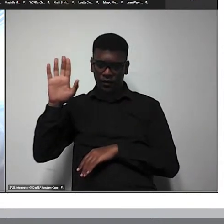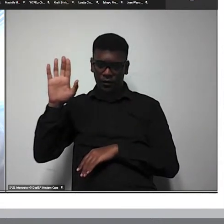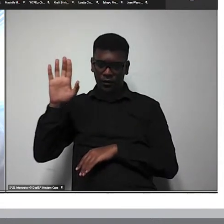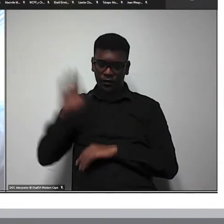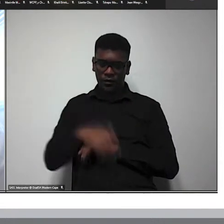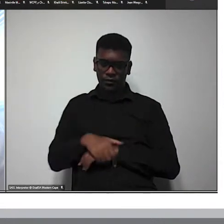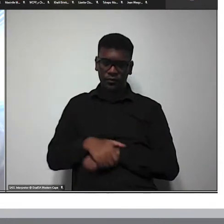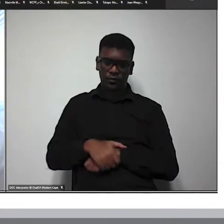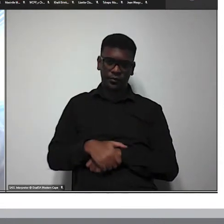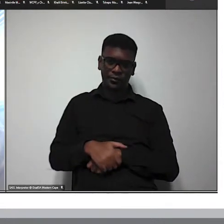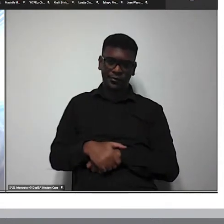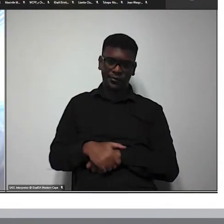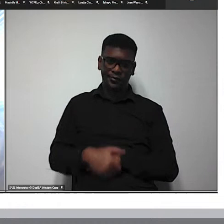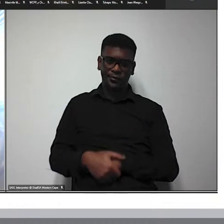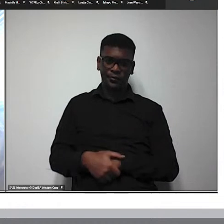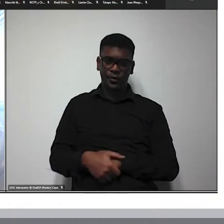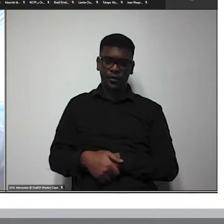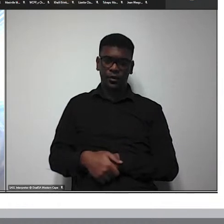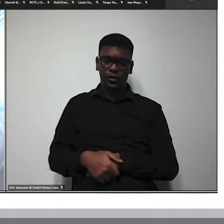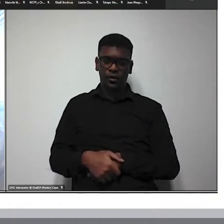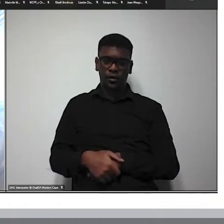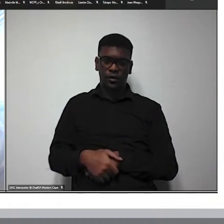Brunkes.